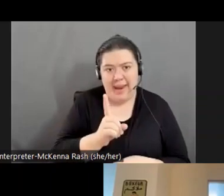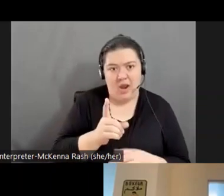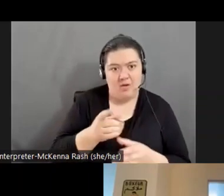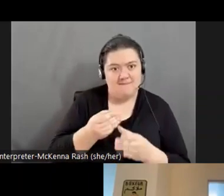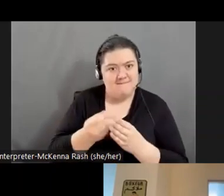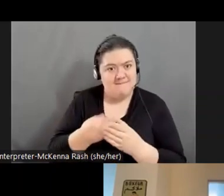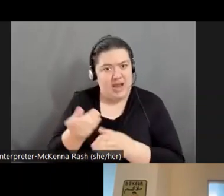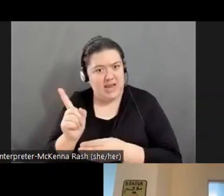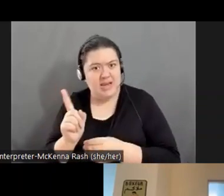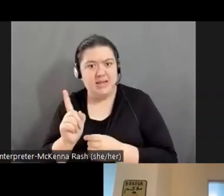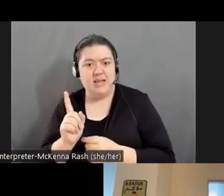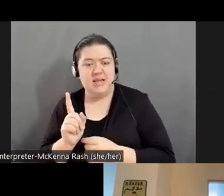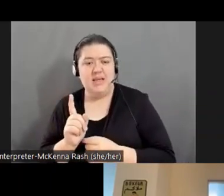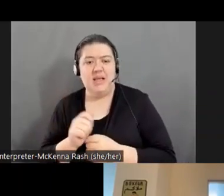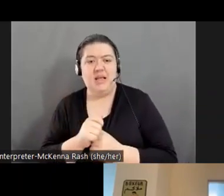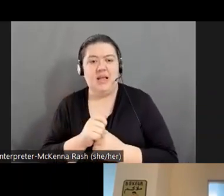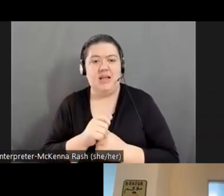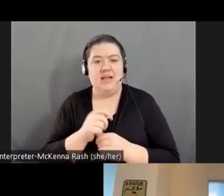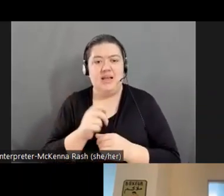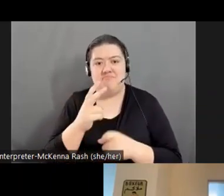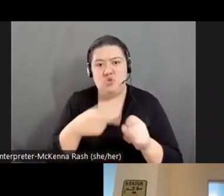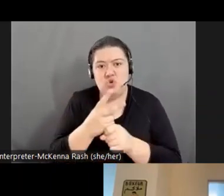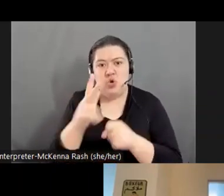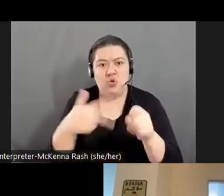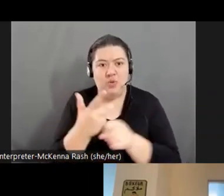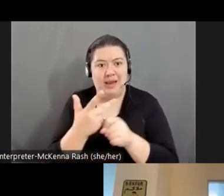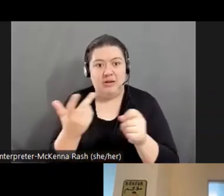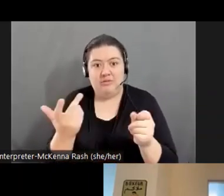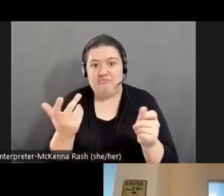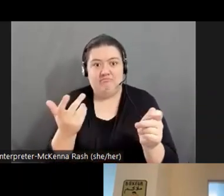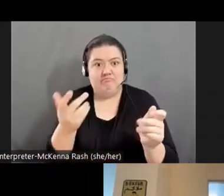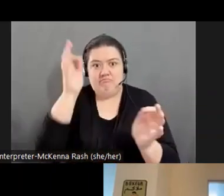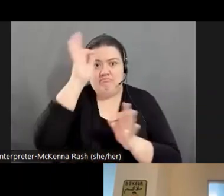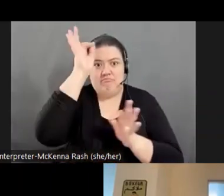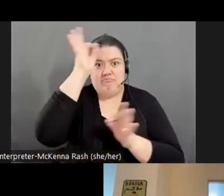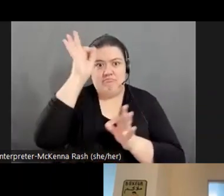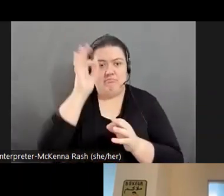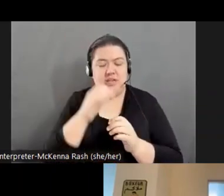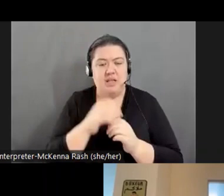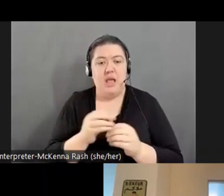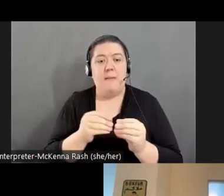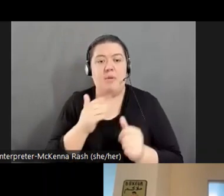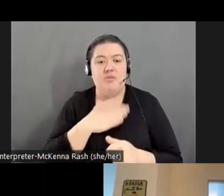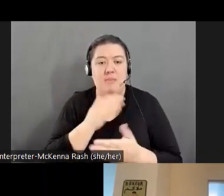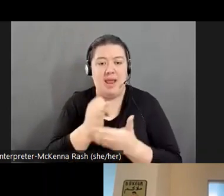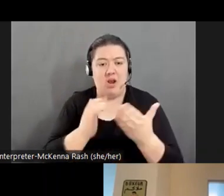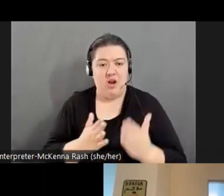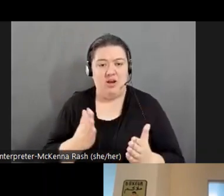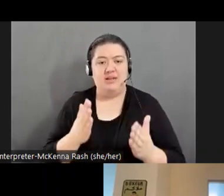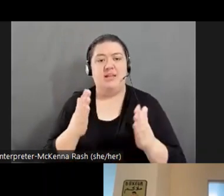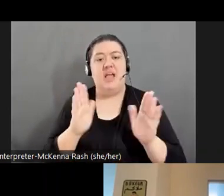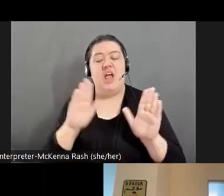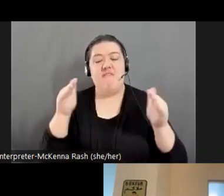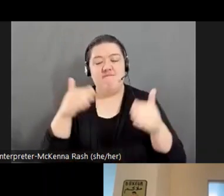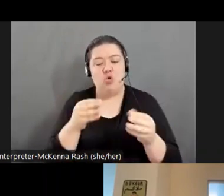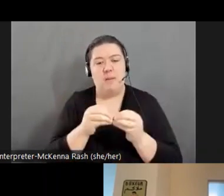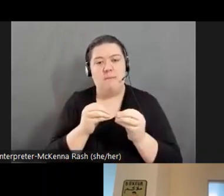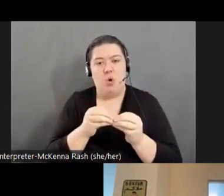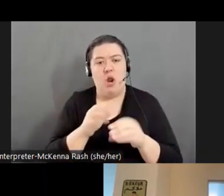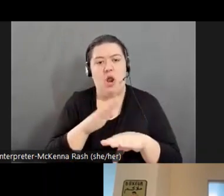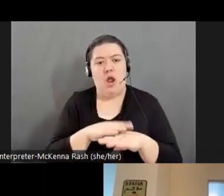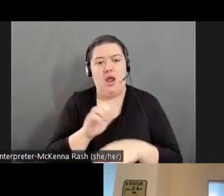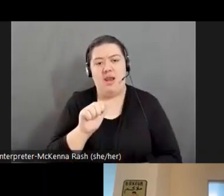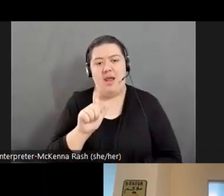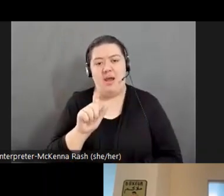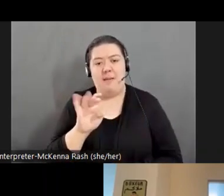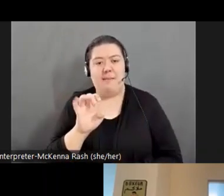be in 2-3 years. So the majority of my artists have focused more, as I said, on album cycle,